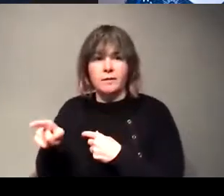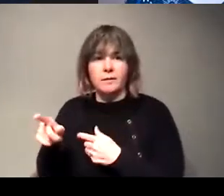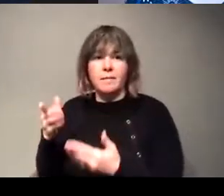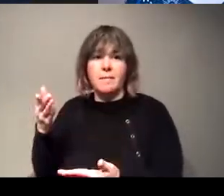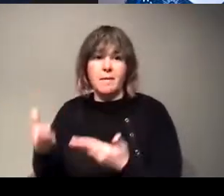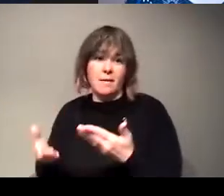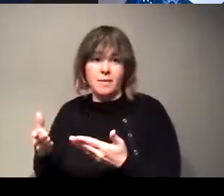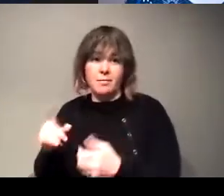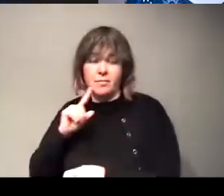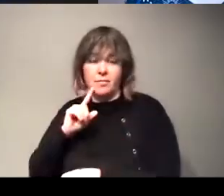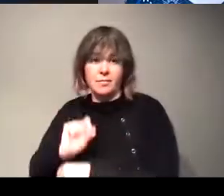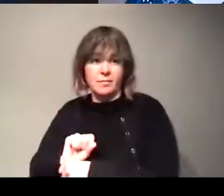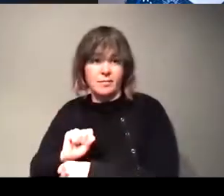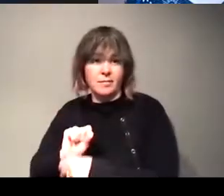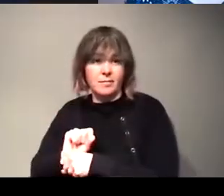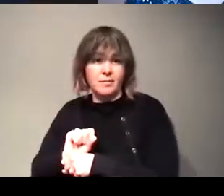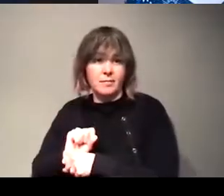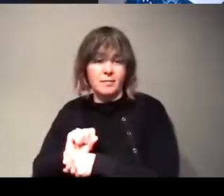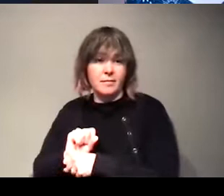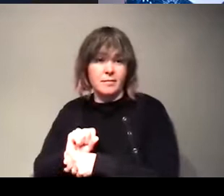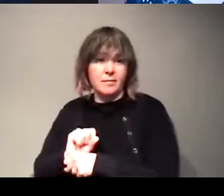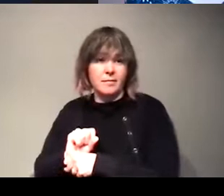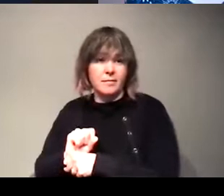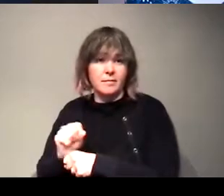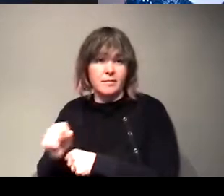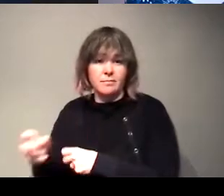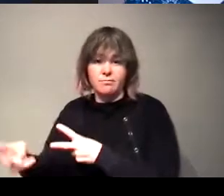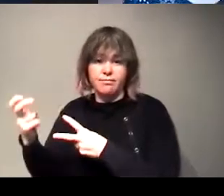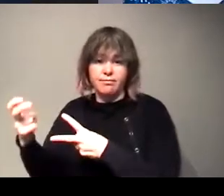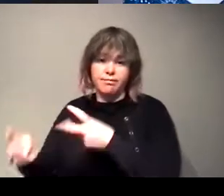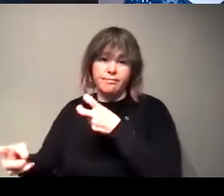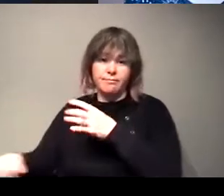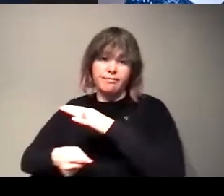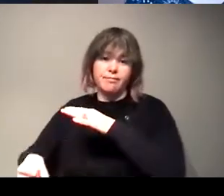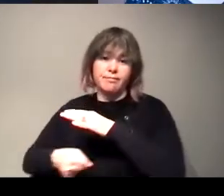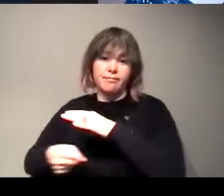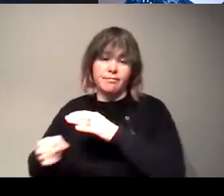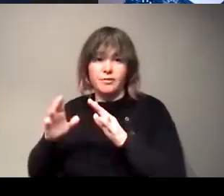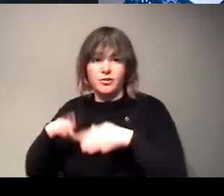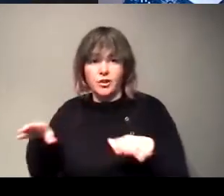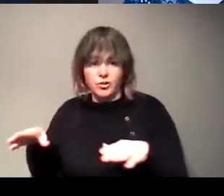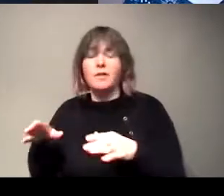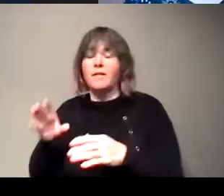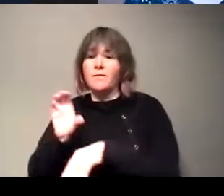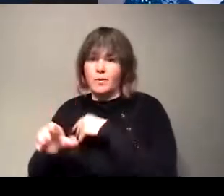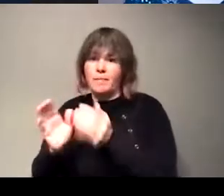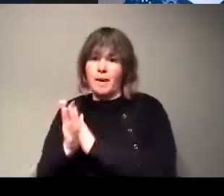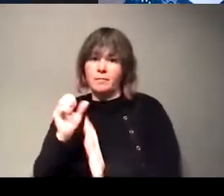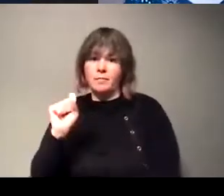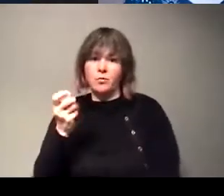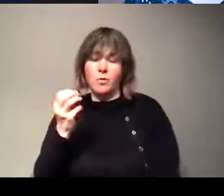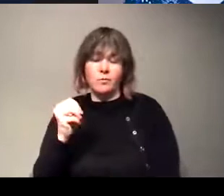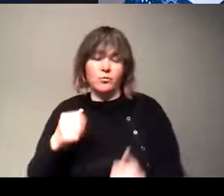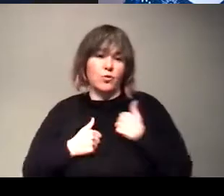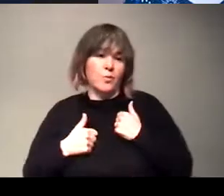actually just obtaining children and growing them into stormtroopers. Yeah, I mean, so,